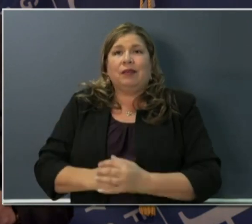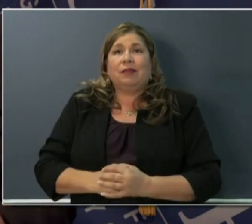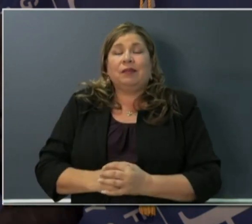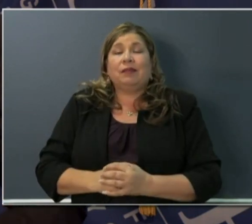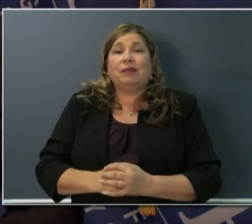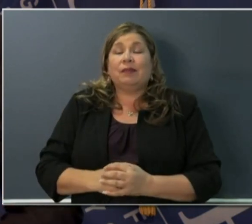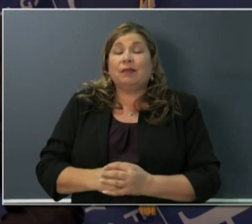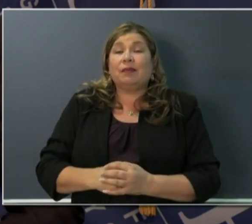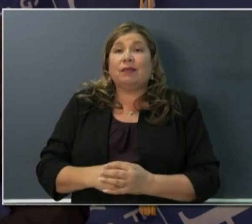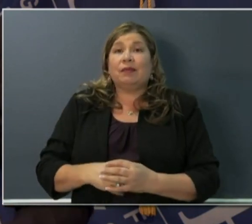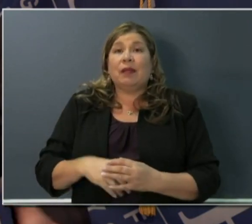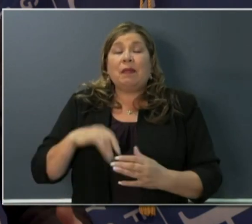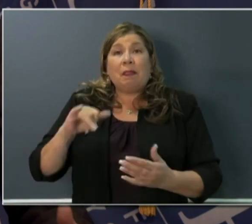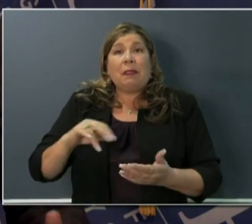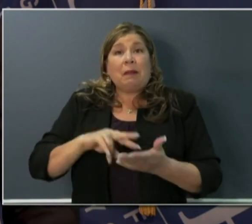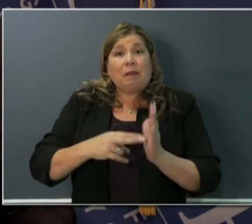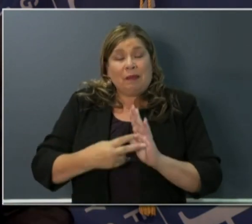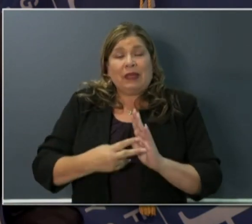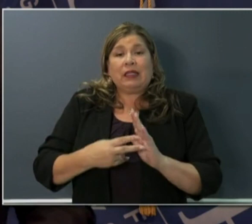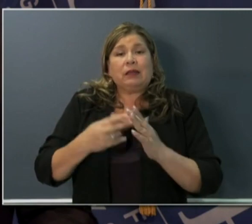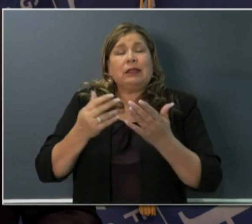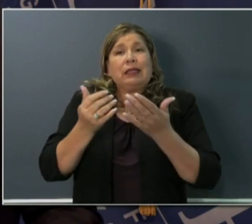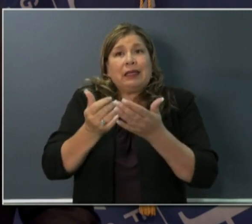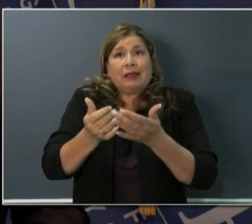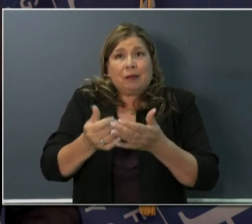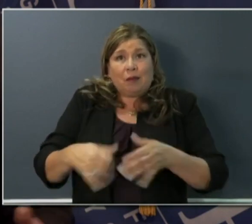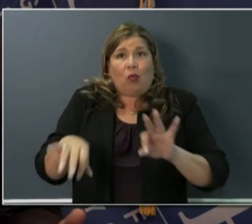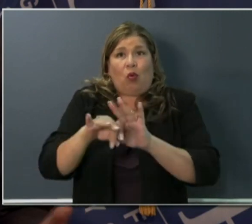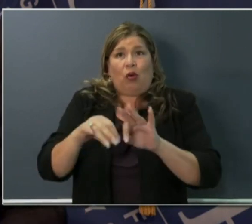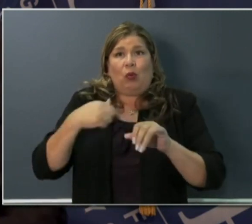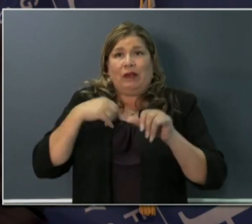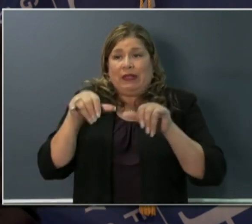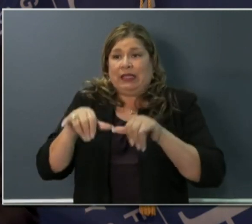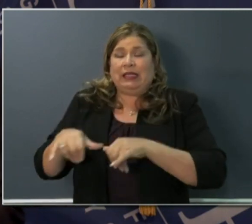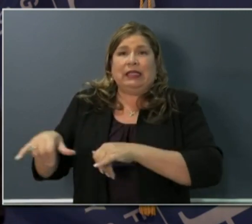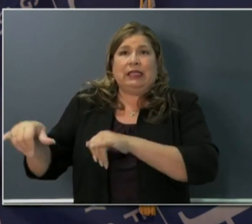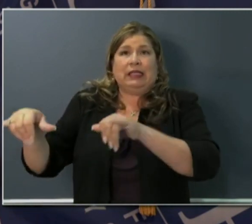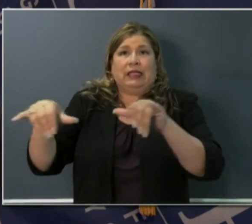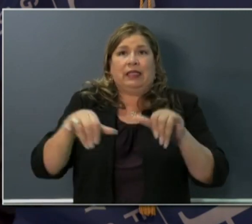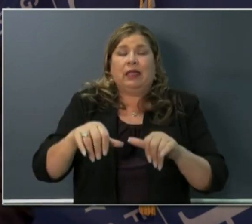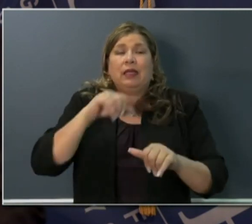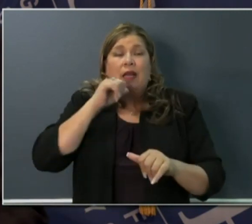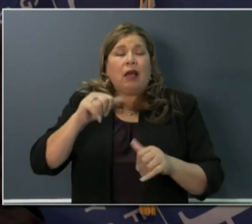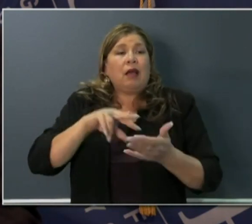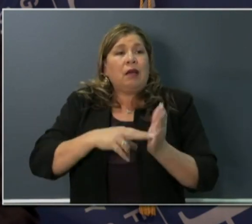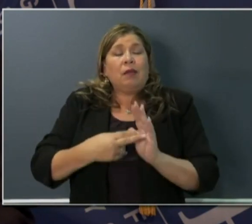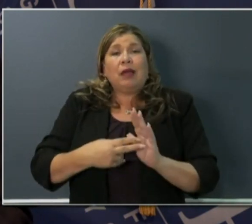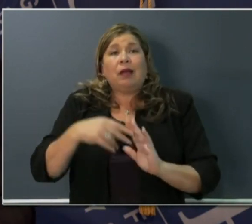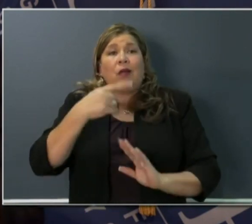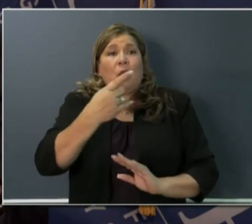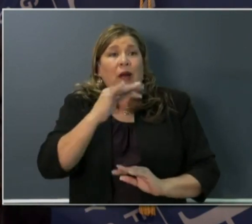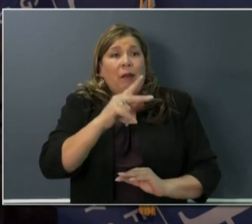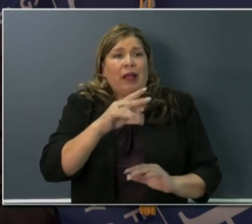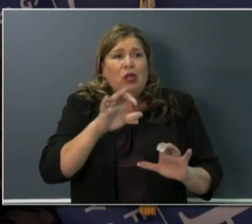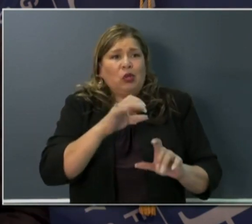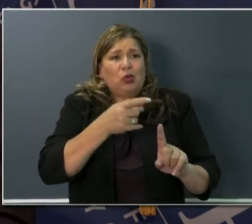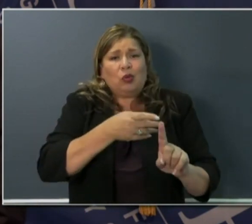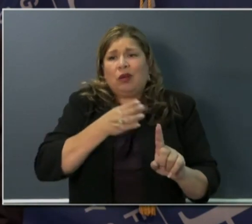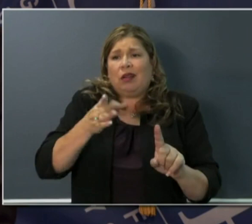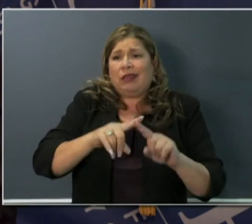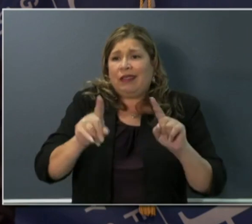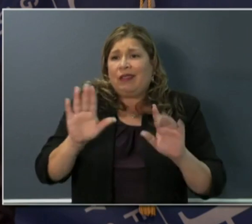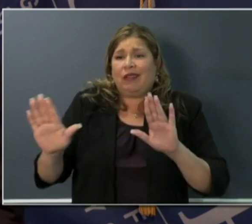significant that we have some consistency. It's significant that we don't have a patchwork one bank to another. That's what happened